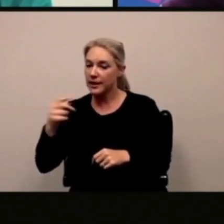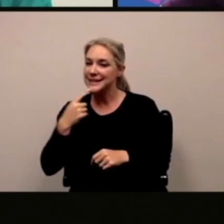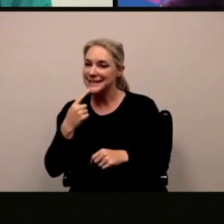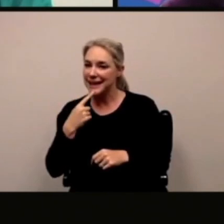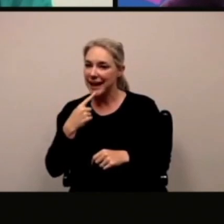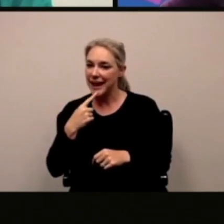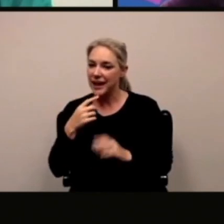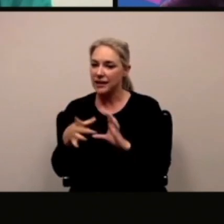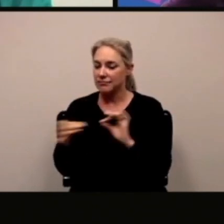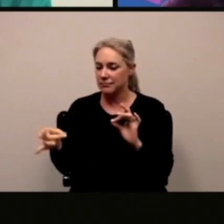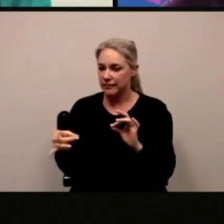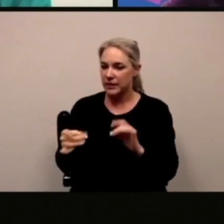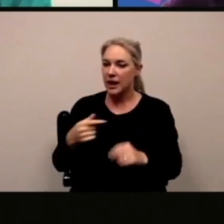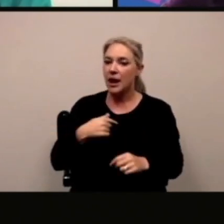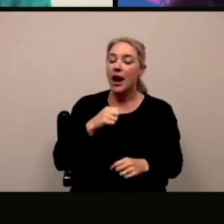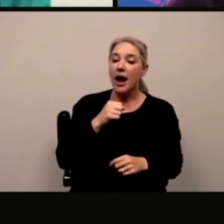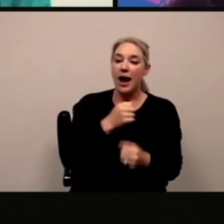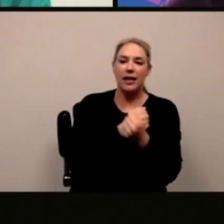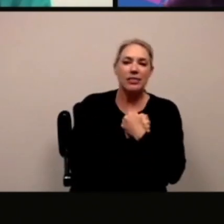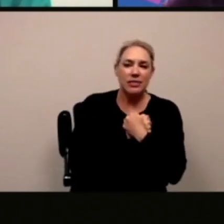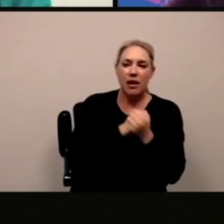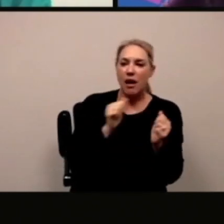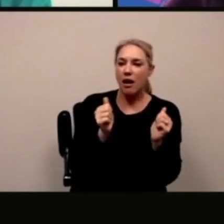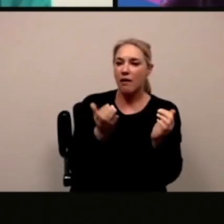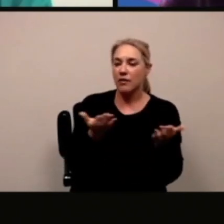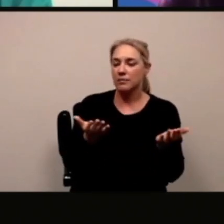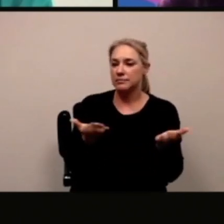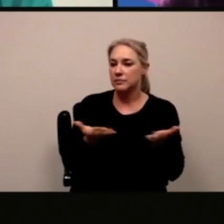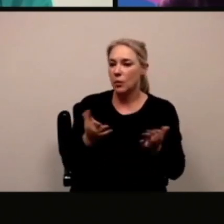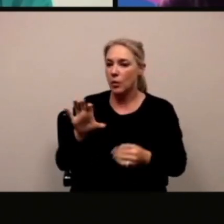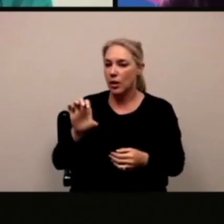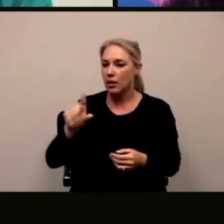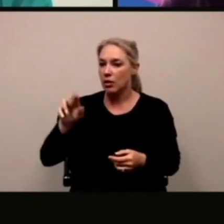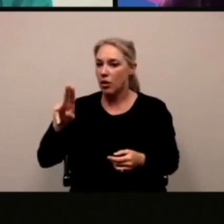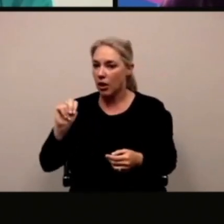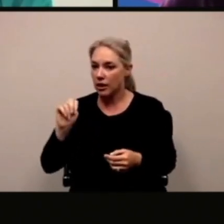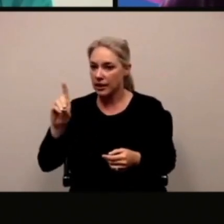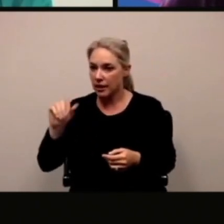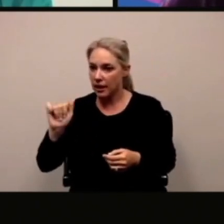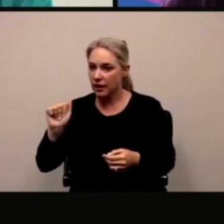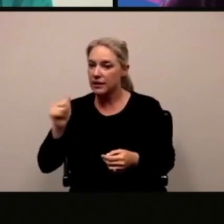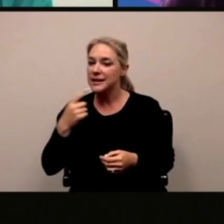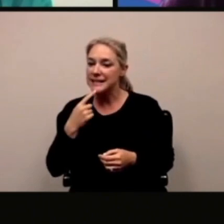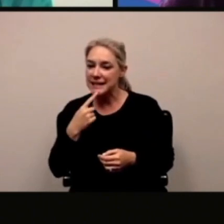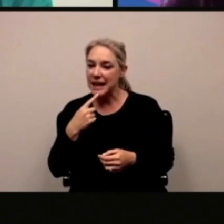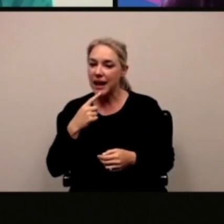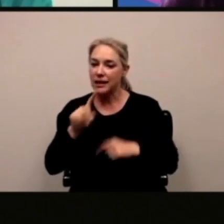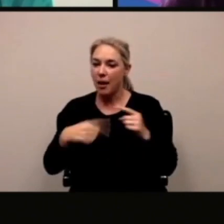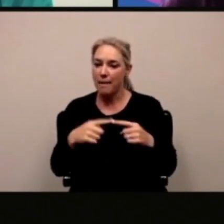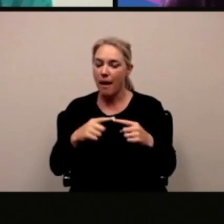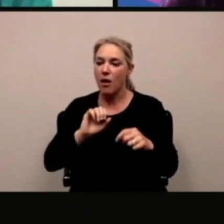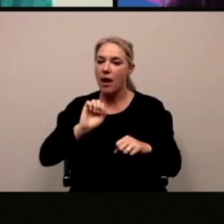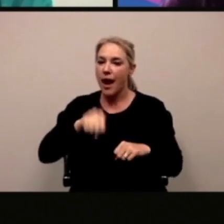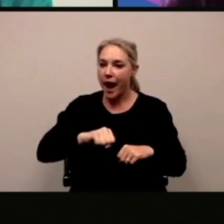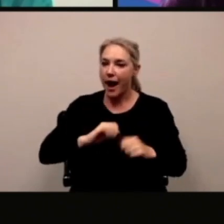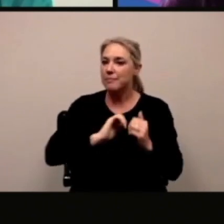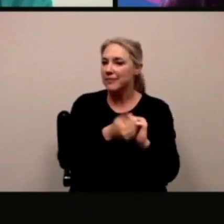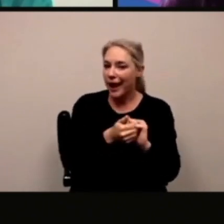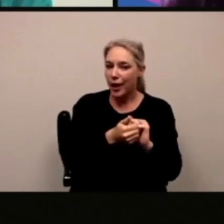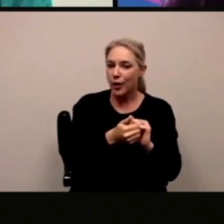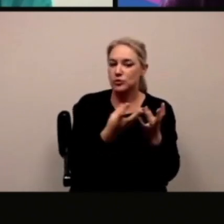about having students solve problems, perhaps even in their school, right? Individual problems for their community, their schools, things that are relevant